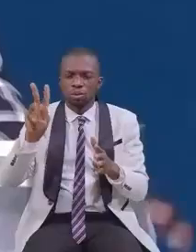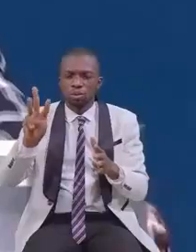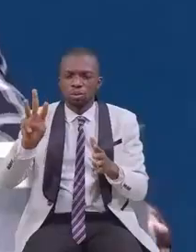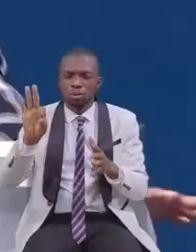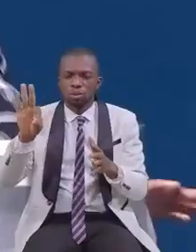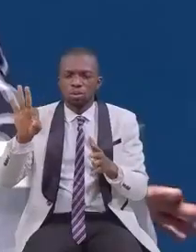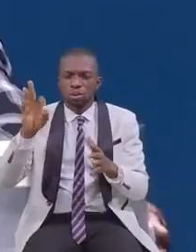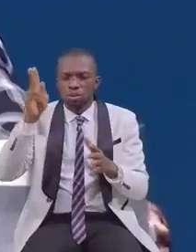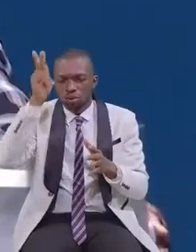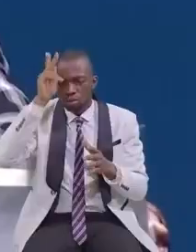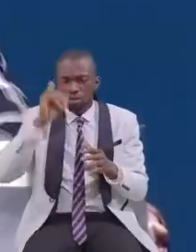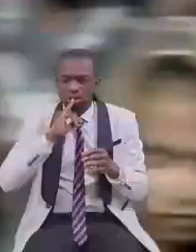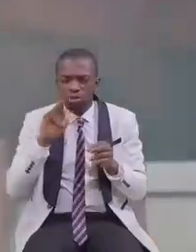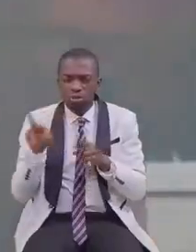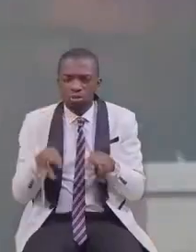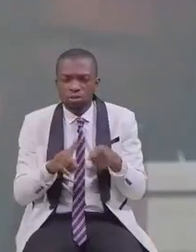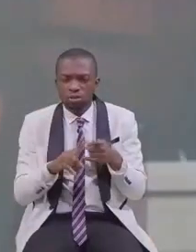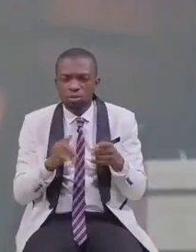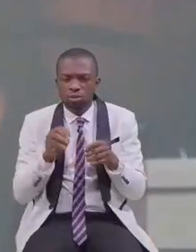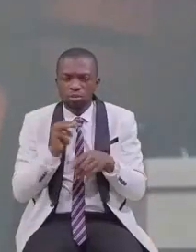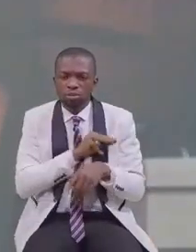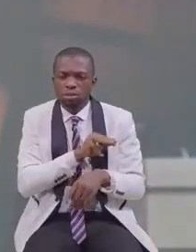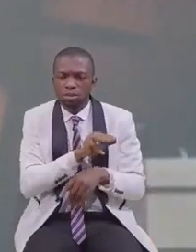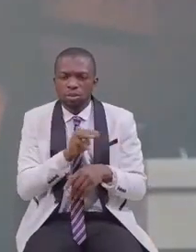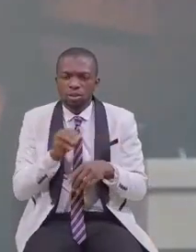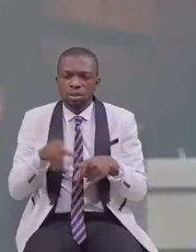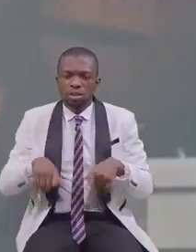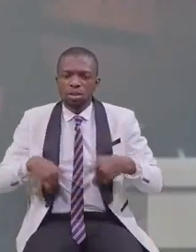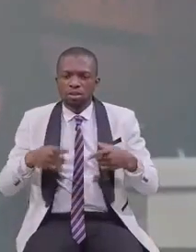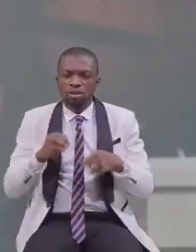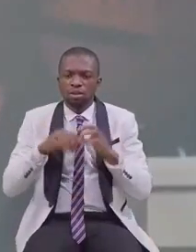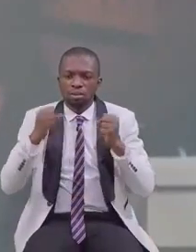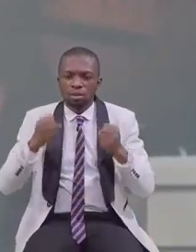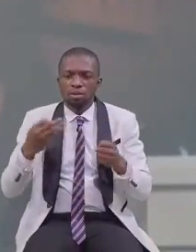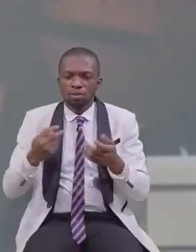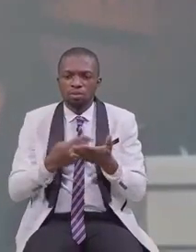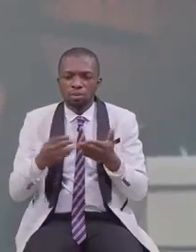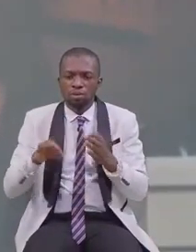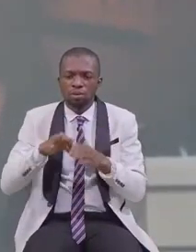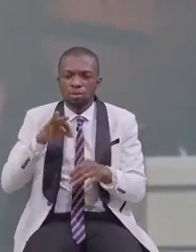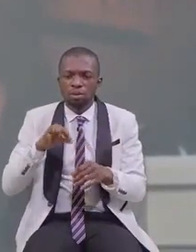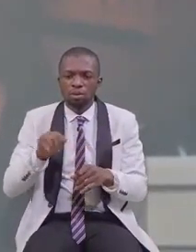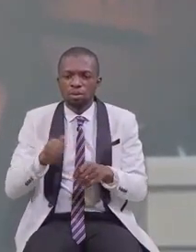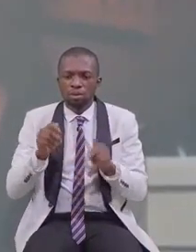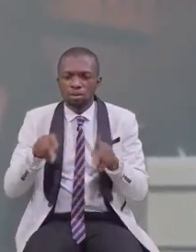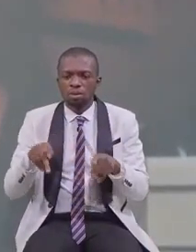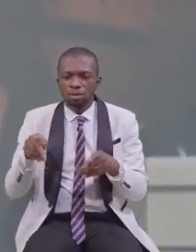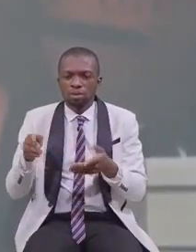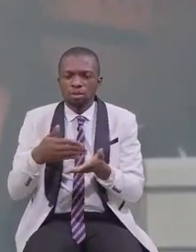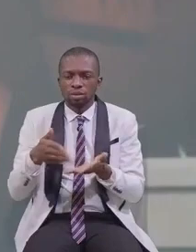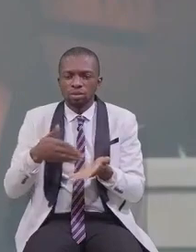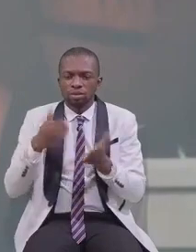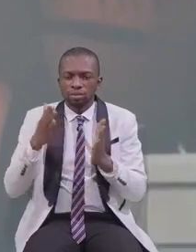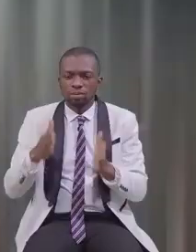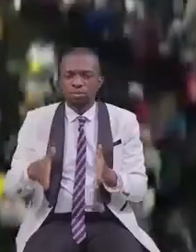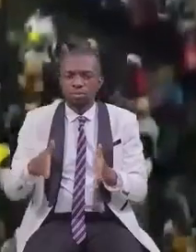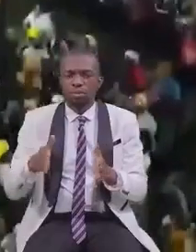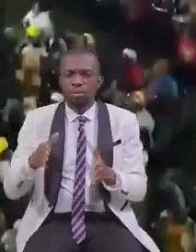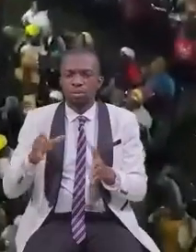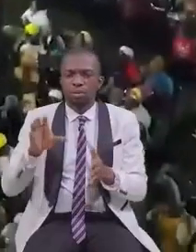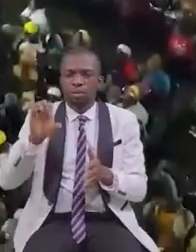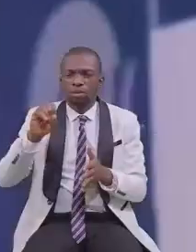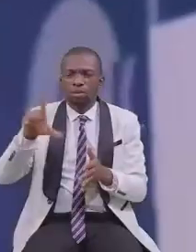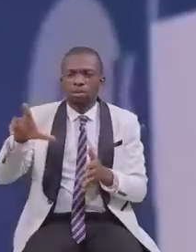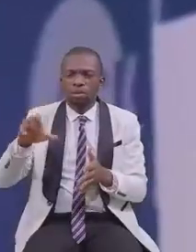the power of the Holy Spirit. Along with Cole Hasty, an American gospel artist, to minister in songs.